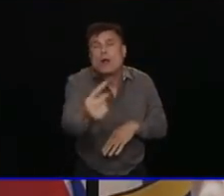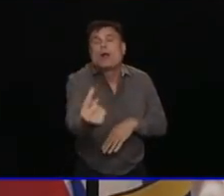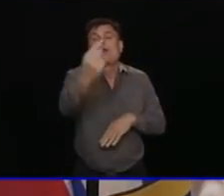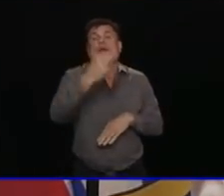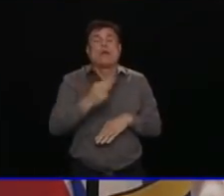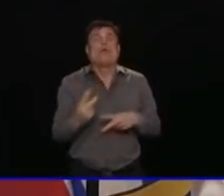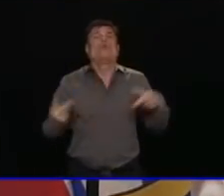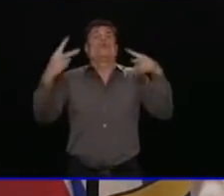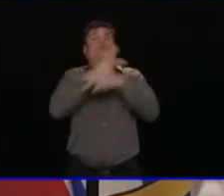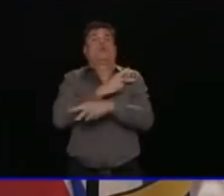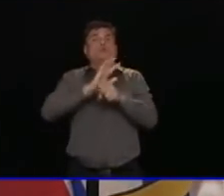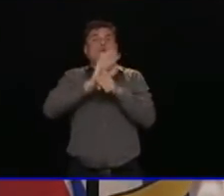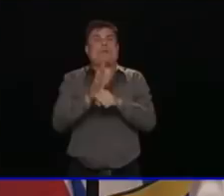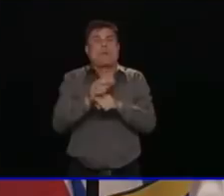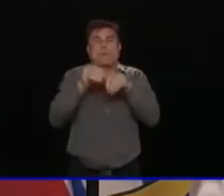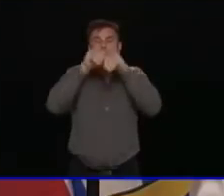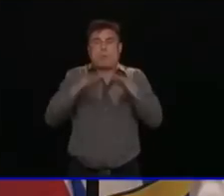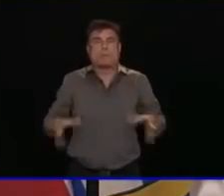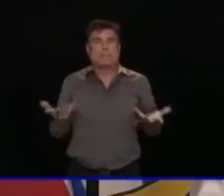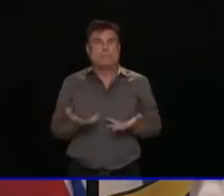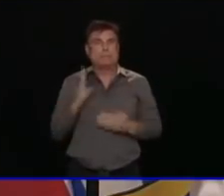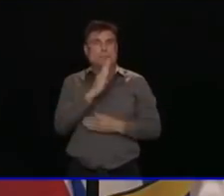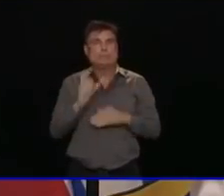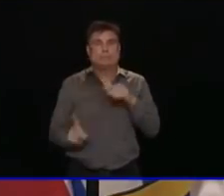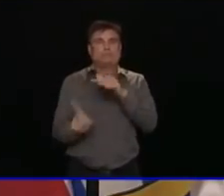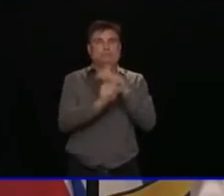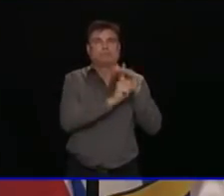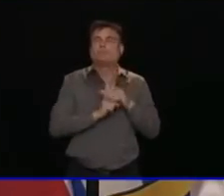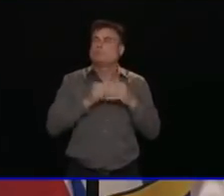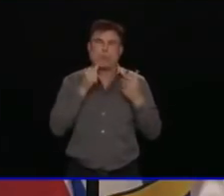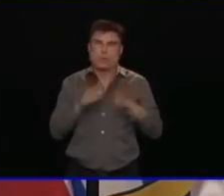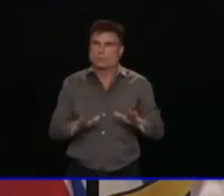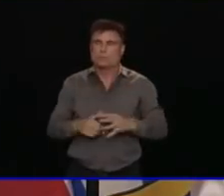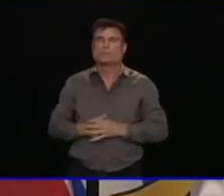Next question is from Richard Zussman, Global News.